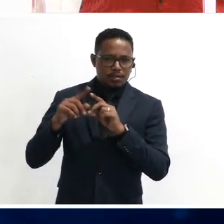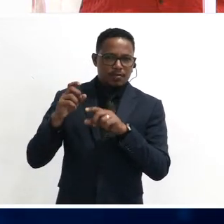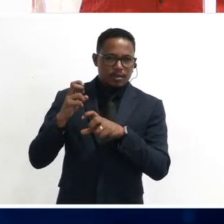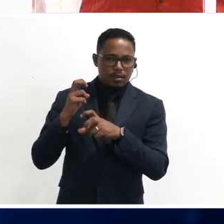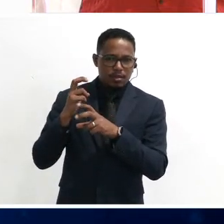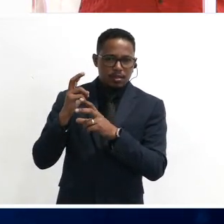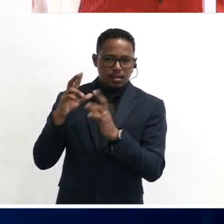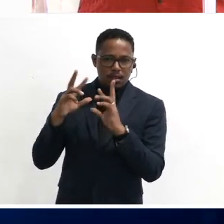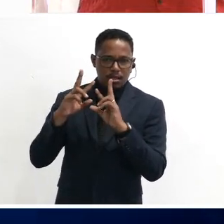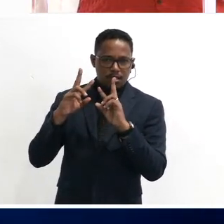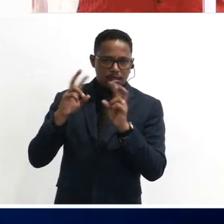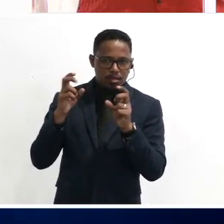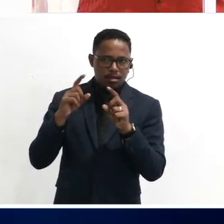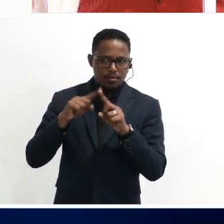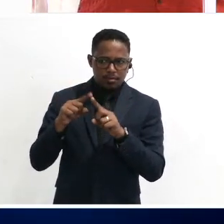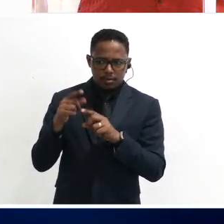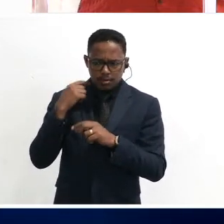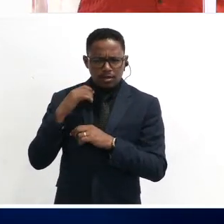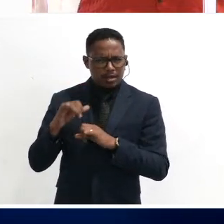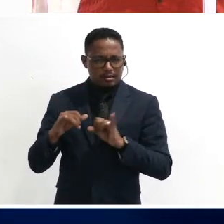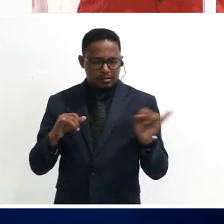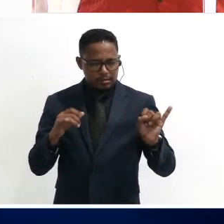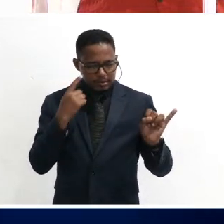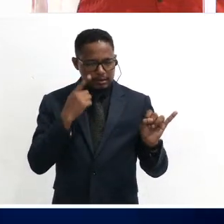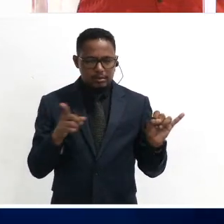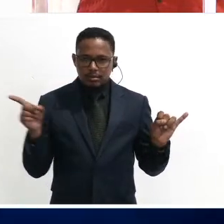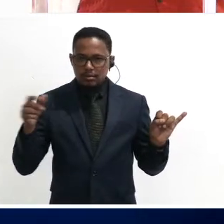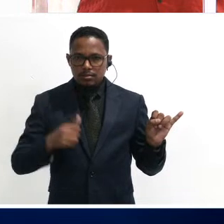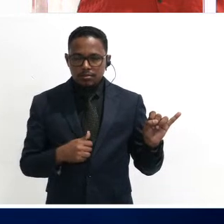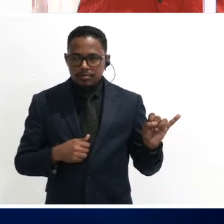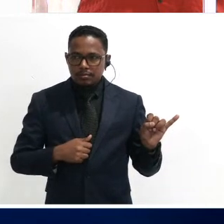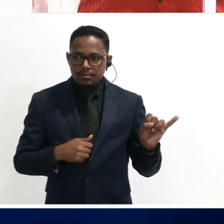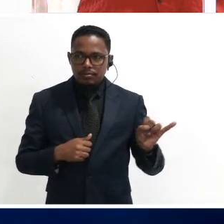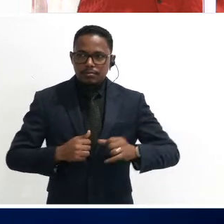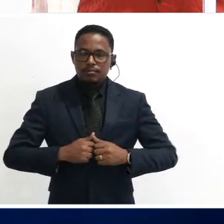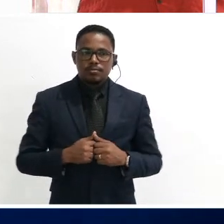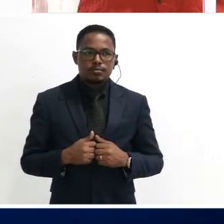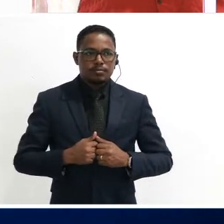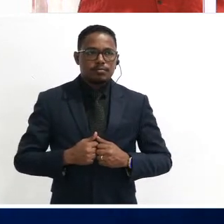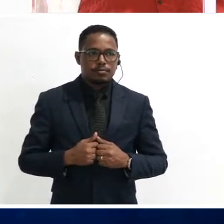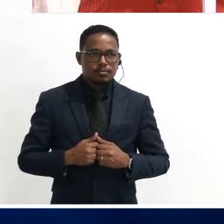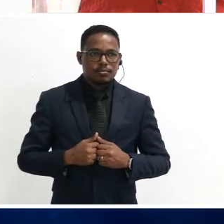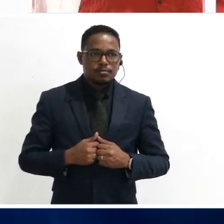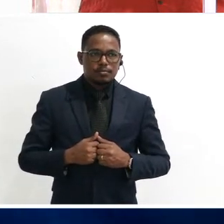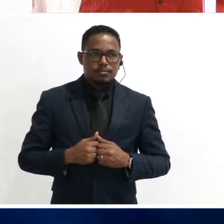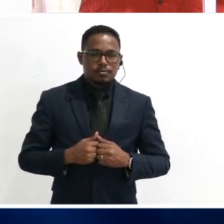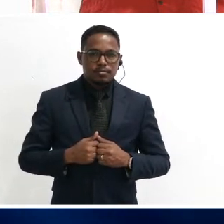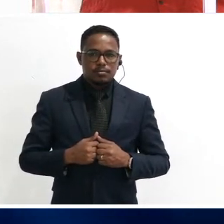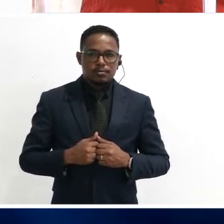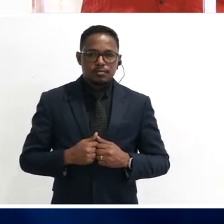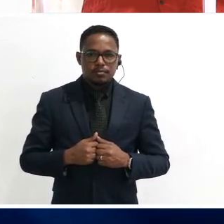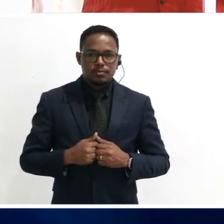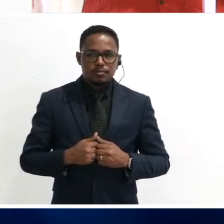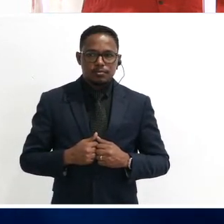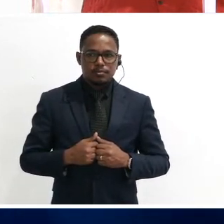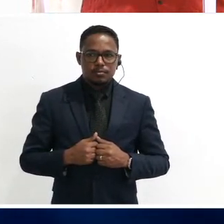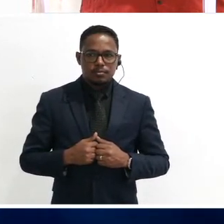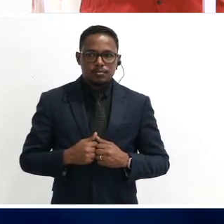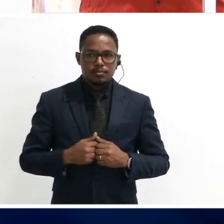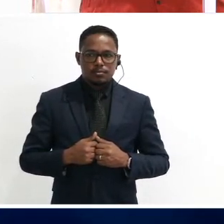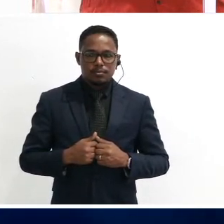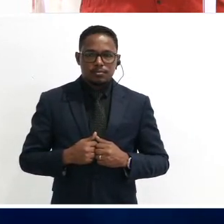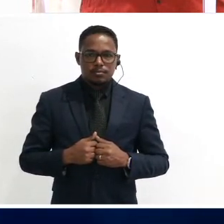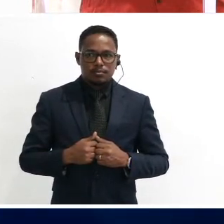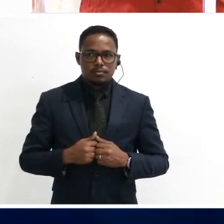of a big heat sink with a fan in it, and it sits on top of the package. And